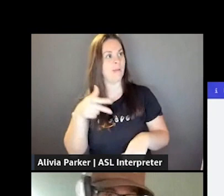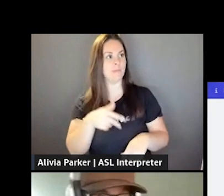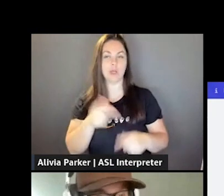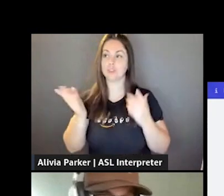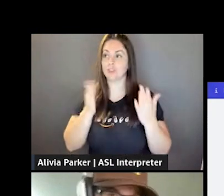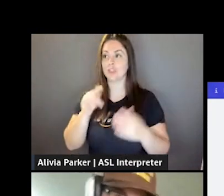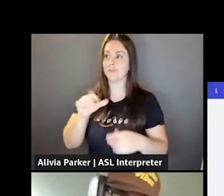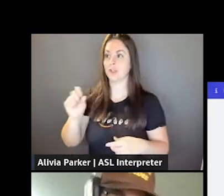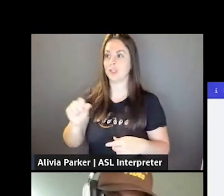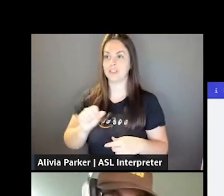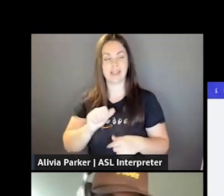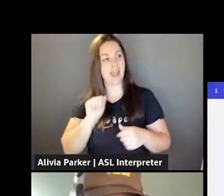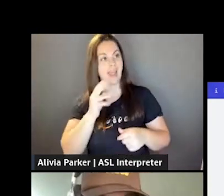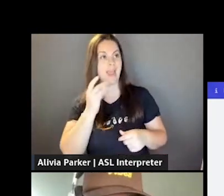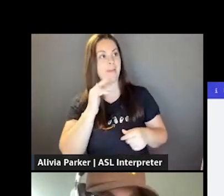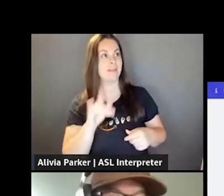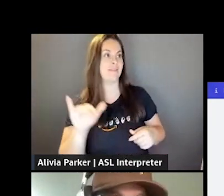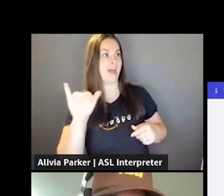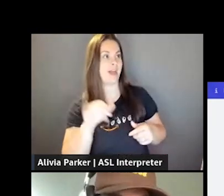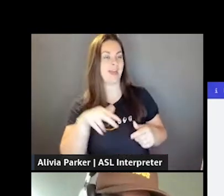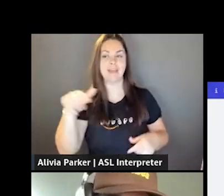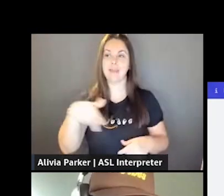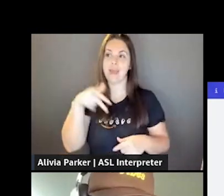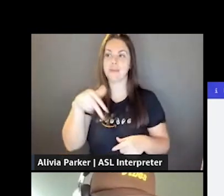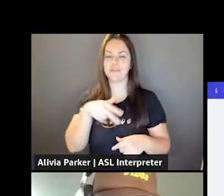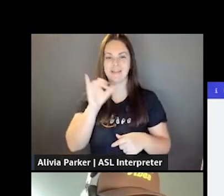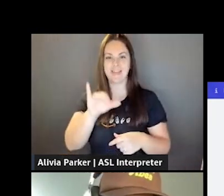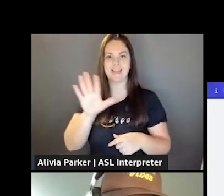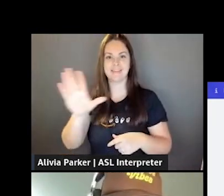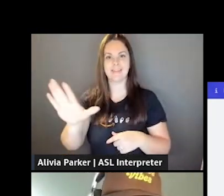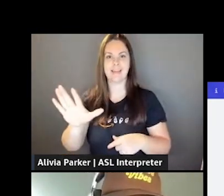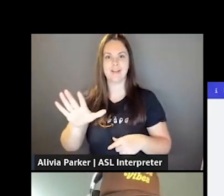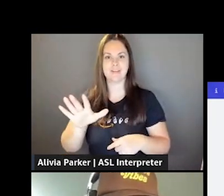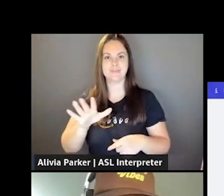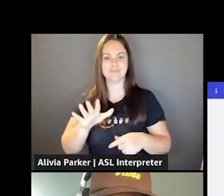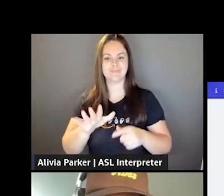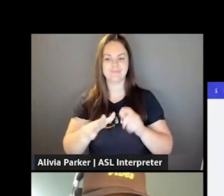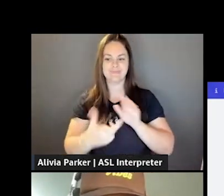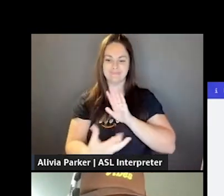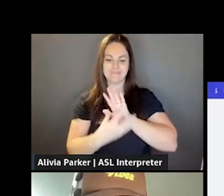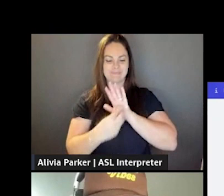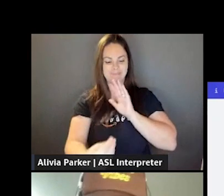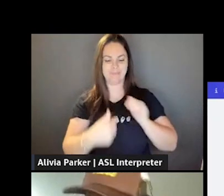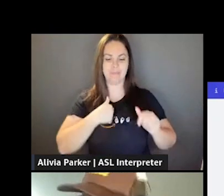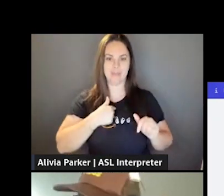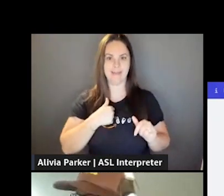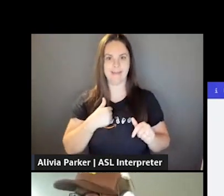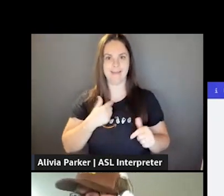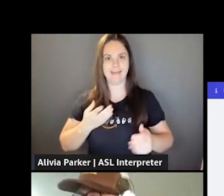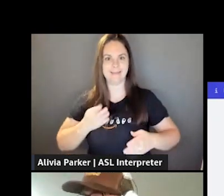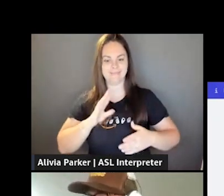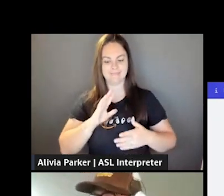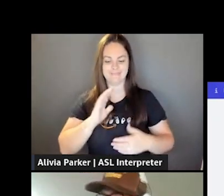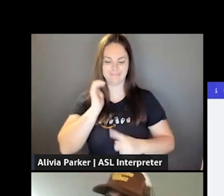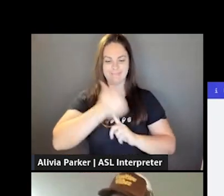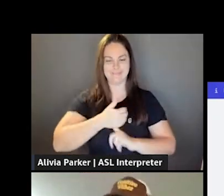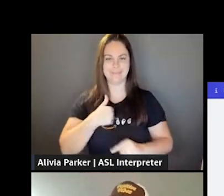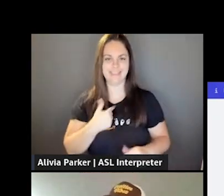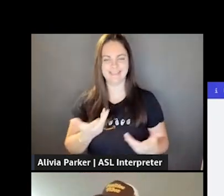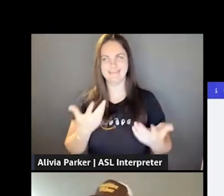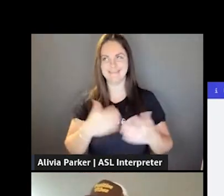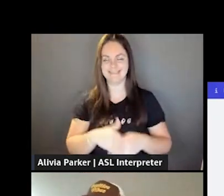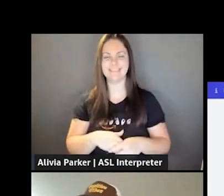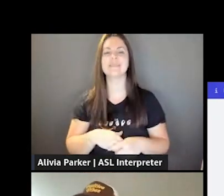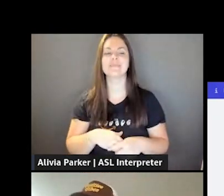serverless, amplify, Lambda. That's their impression of me, Michael. Oh, that's hilarious. Yeah. So yeah, we